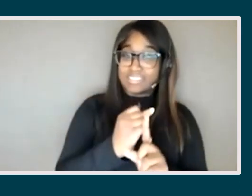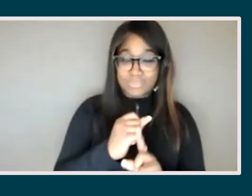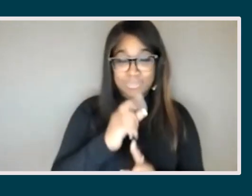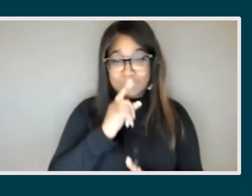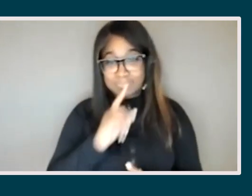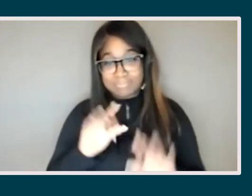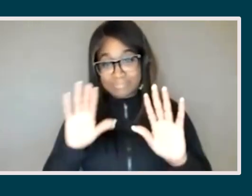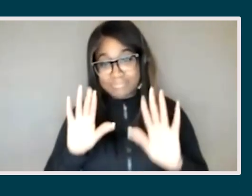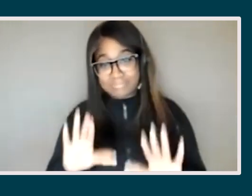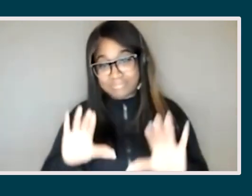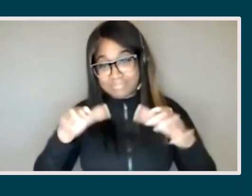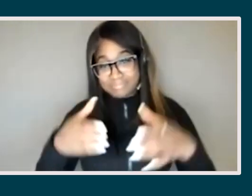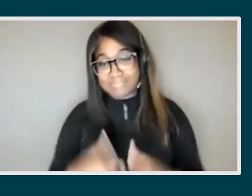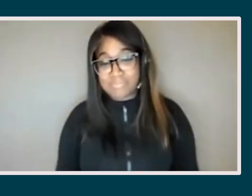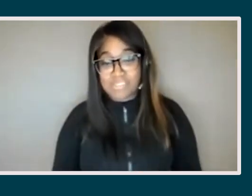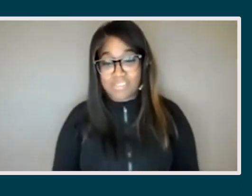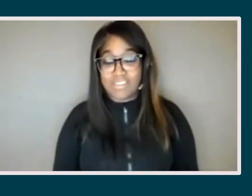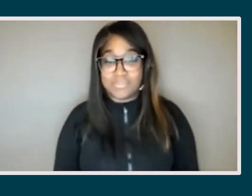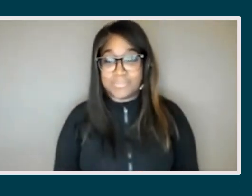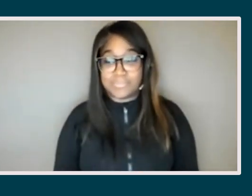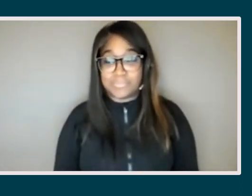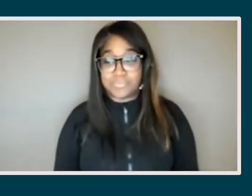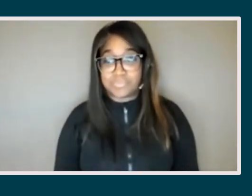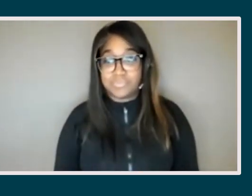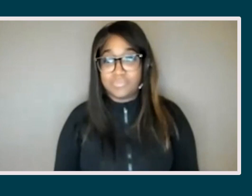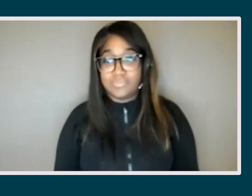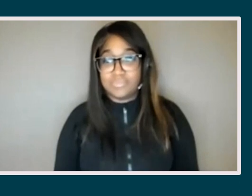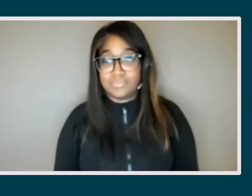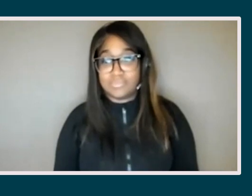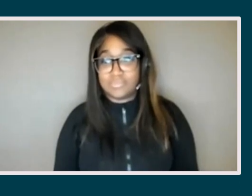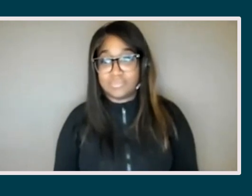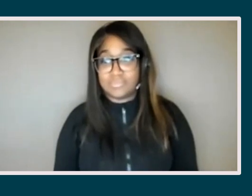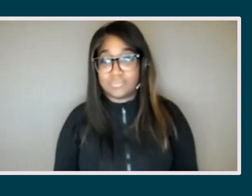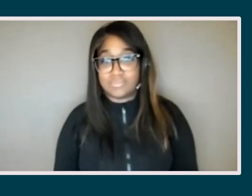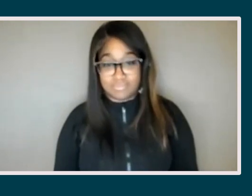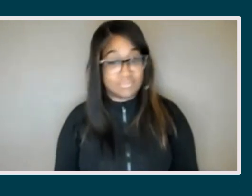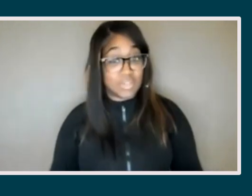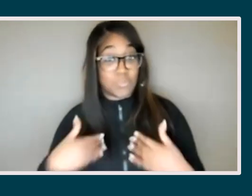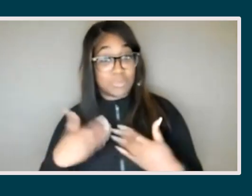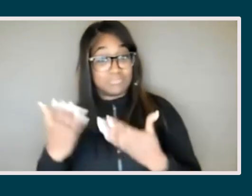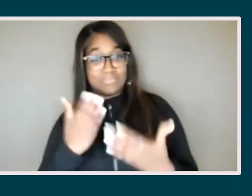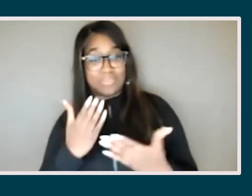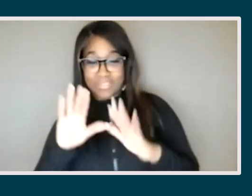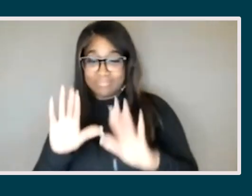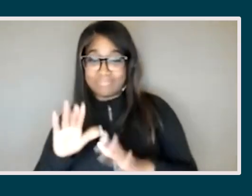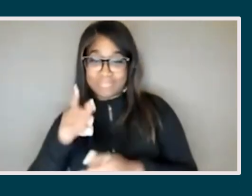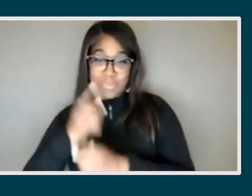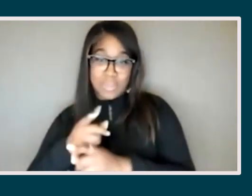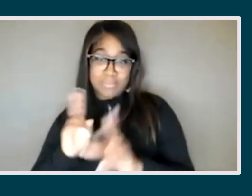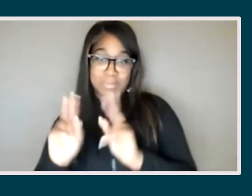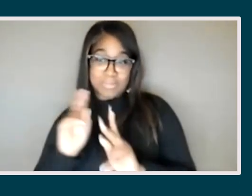it was a great set of people. That's the right people. Mm-hmm.